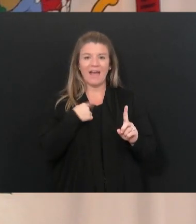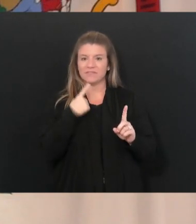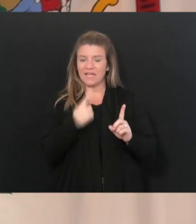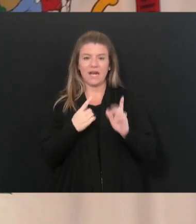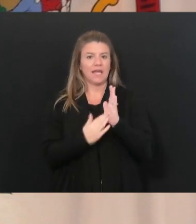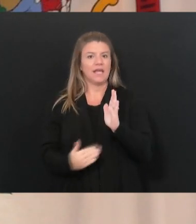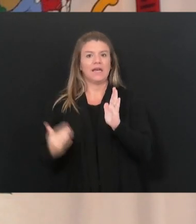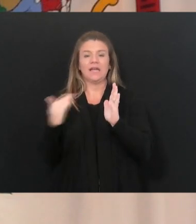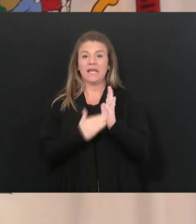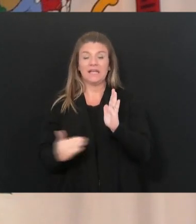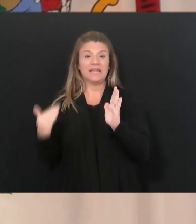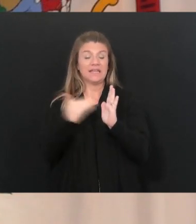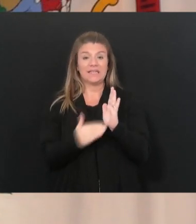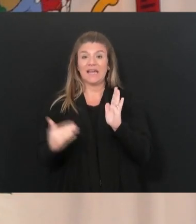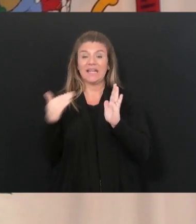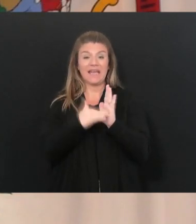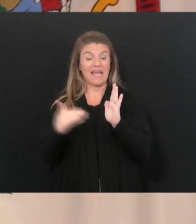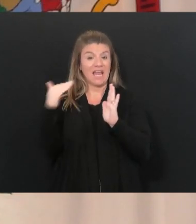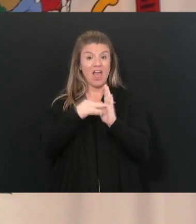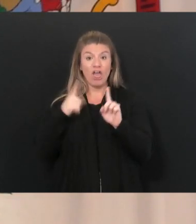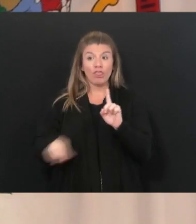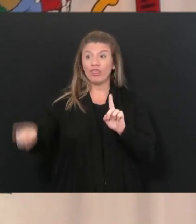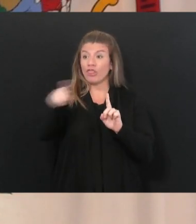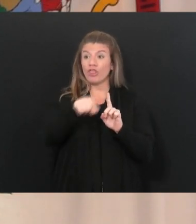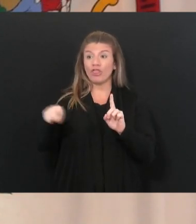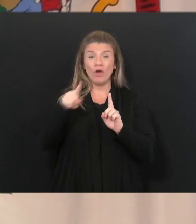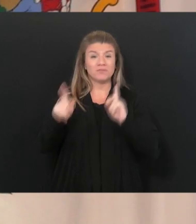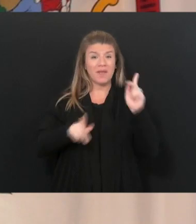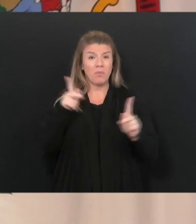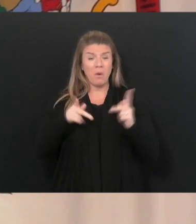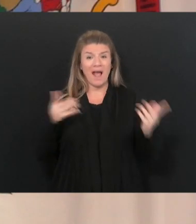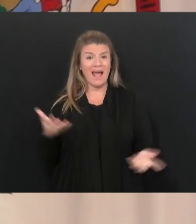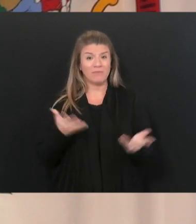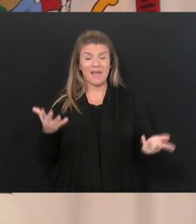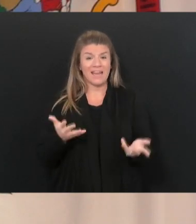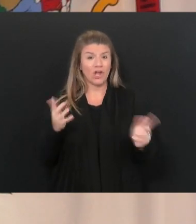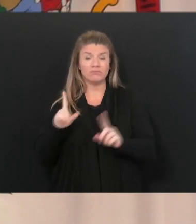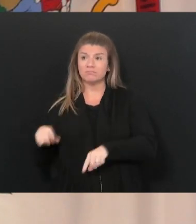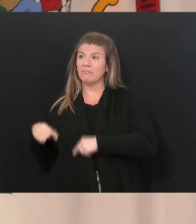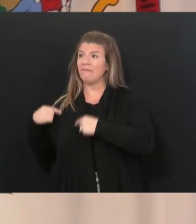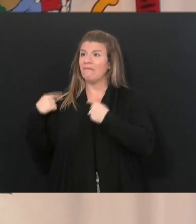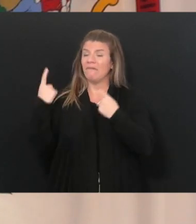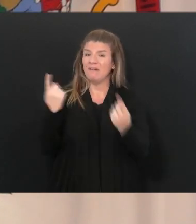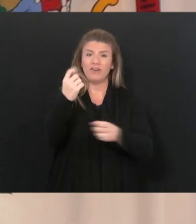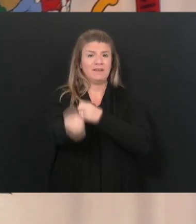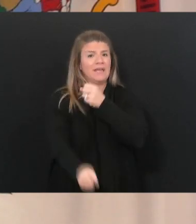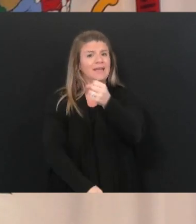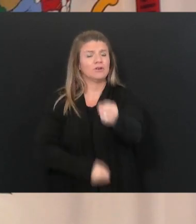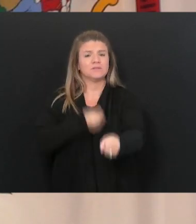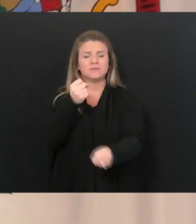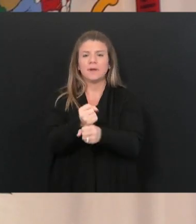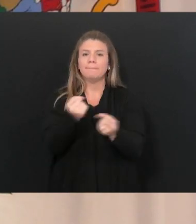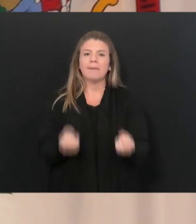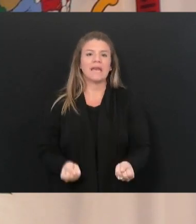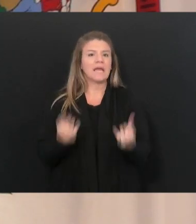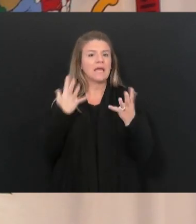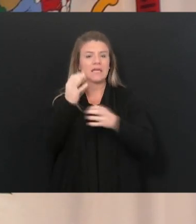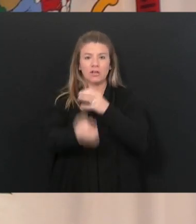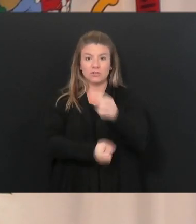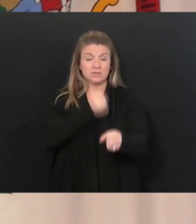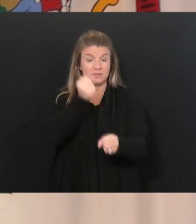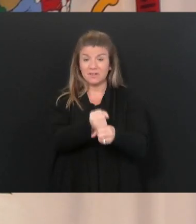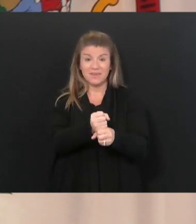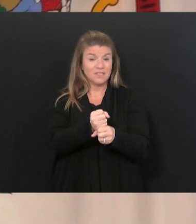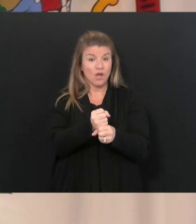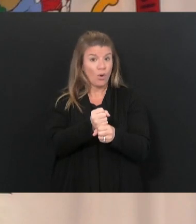over, every one of these people have brought wisdom to all of us for decades and decades. And the net of the